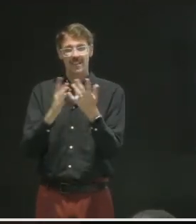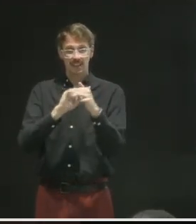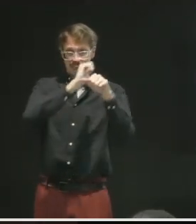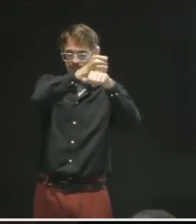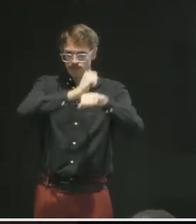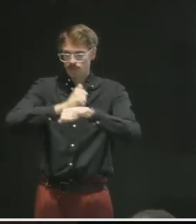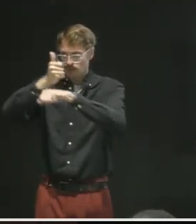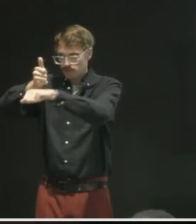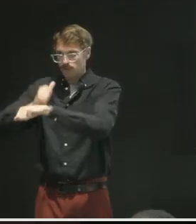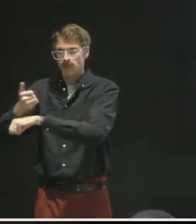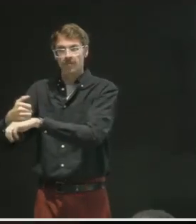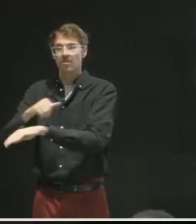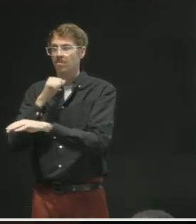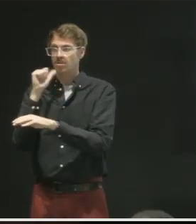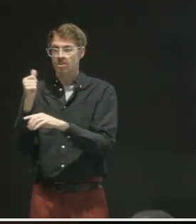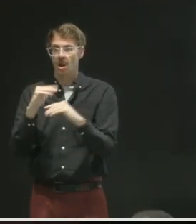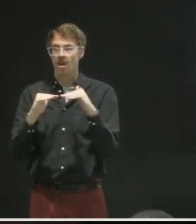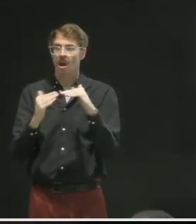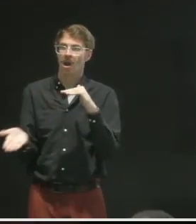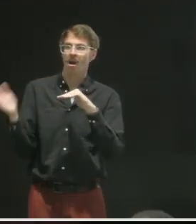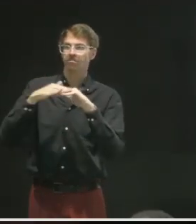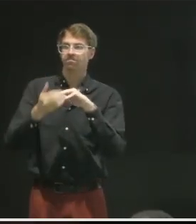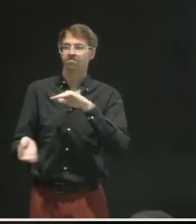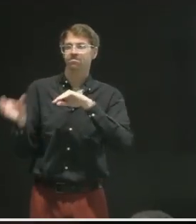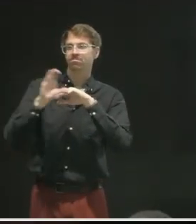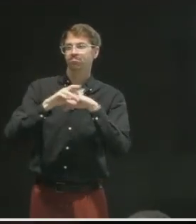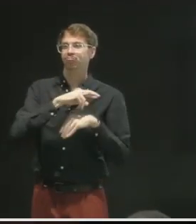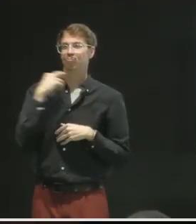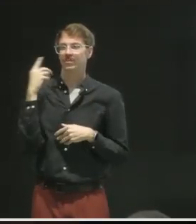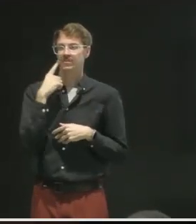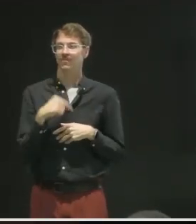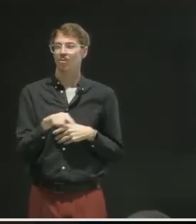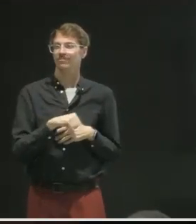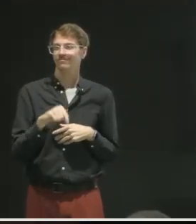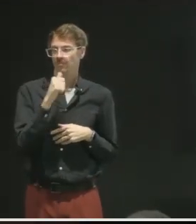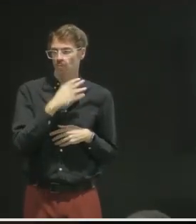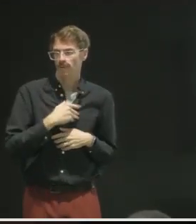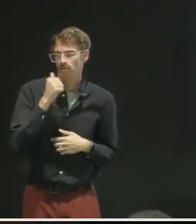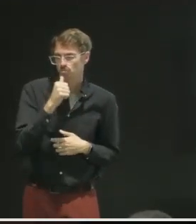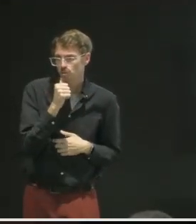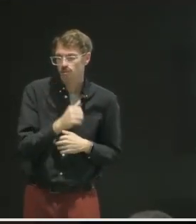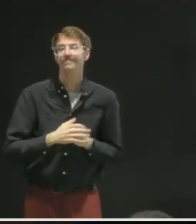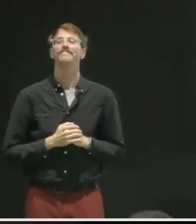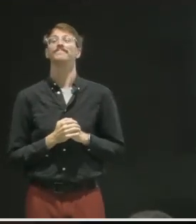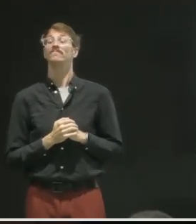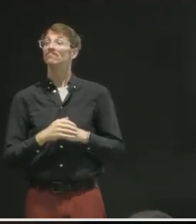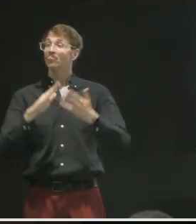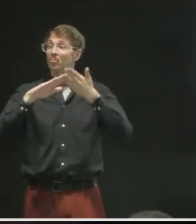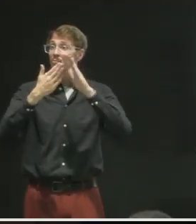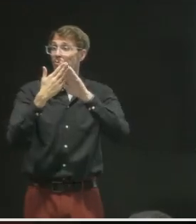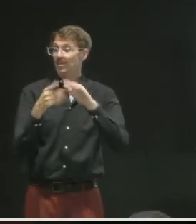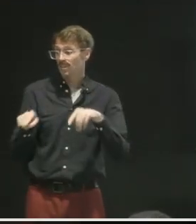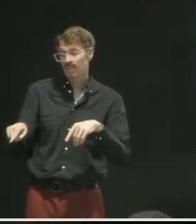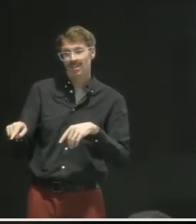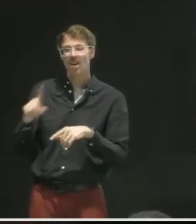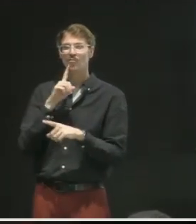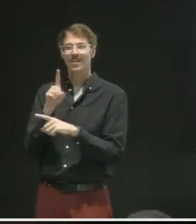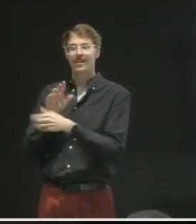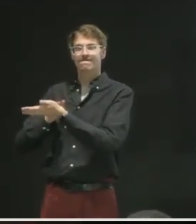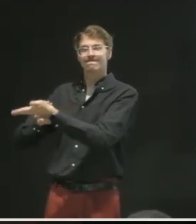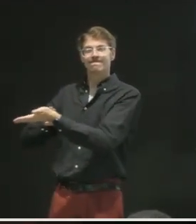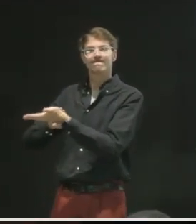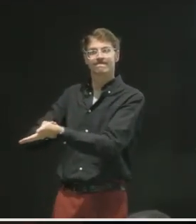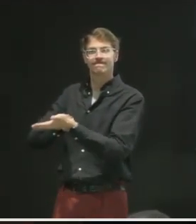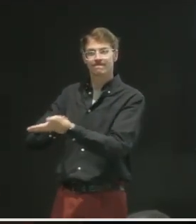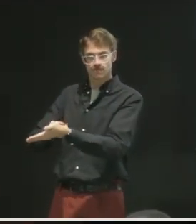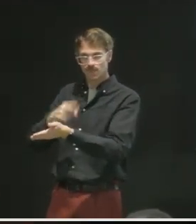for women and girls to experience violence. And at the community level, it's really to use them as a resource to check in,